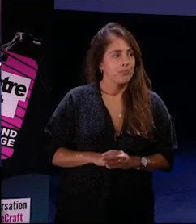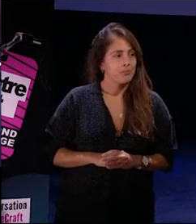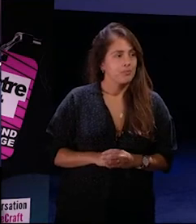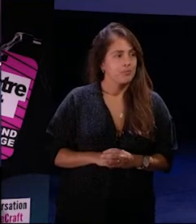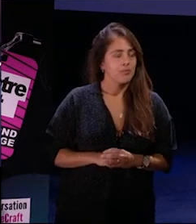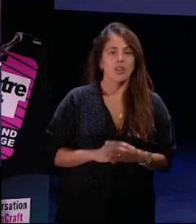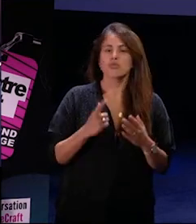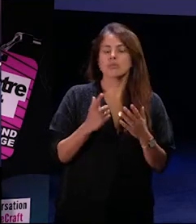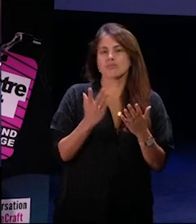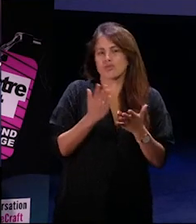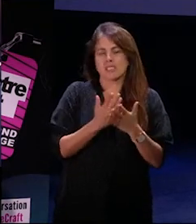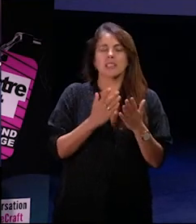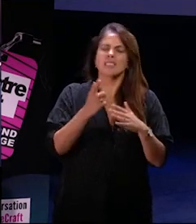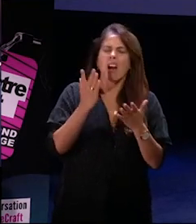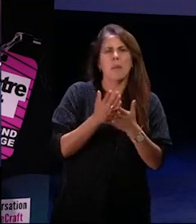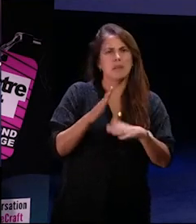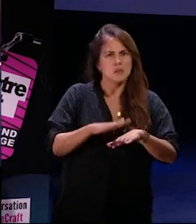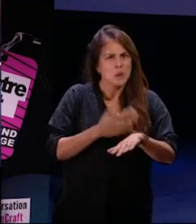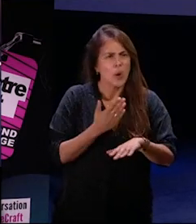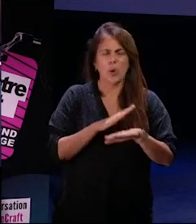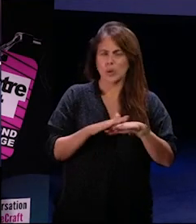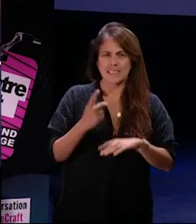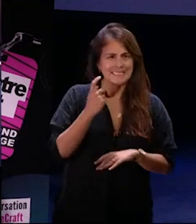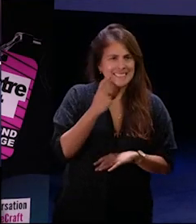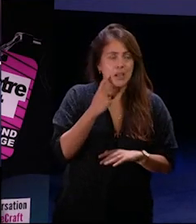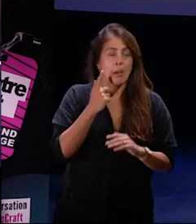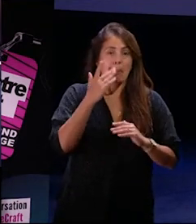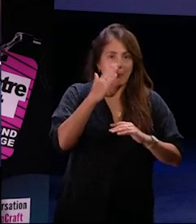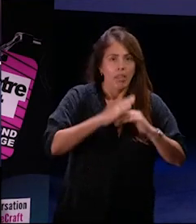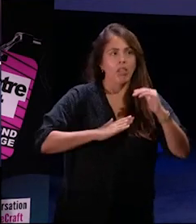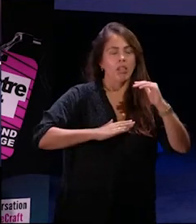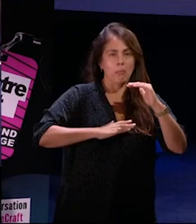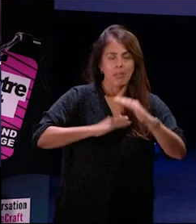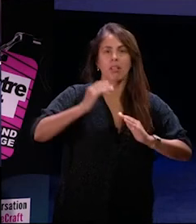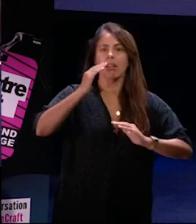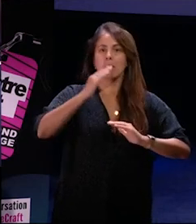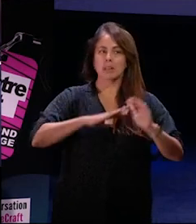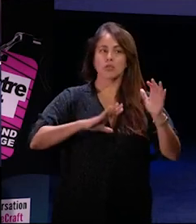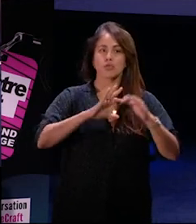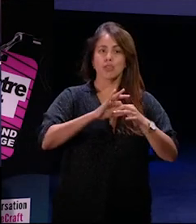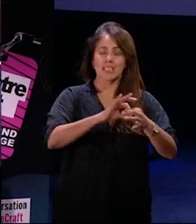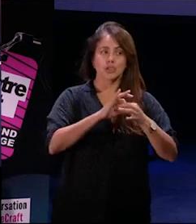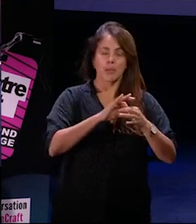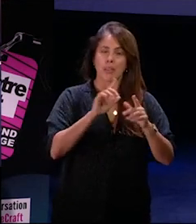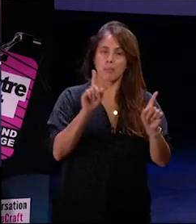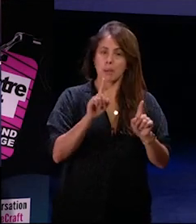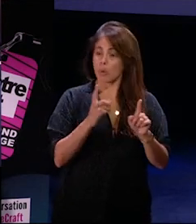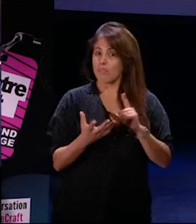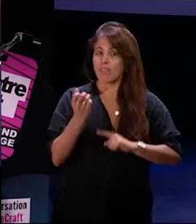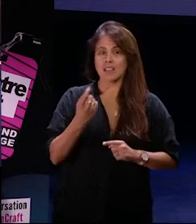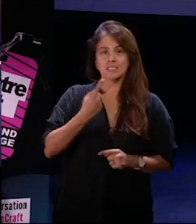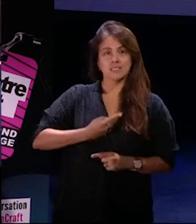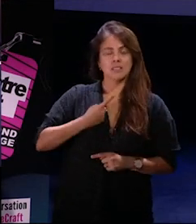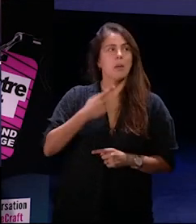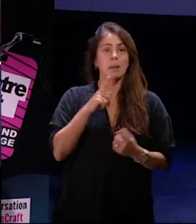And just building, I mean, it's slow and it's not easy, but once you start doing it, people start finding you. I once met